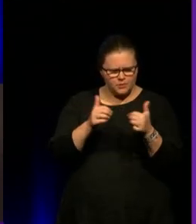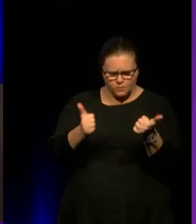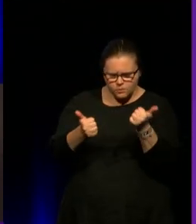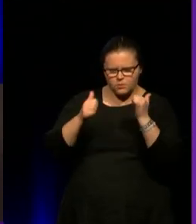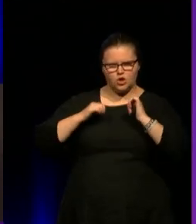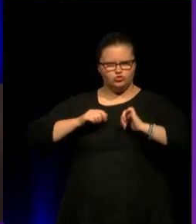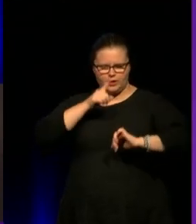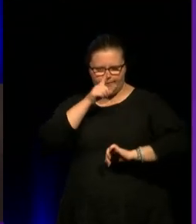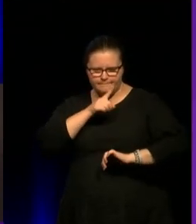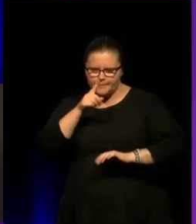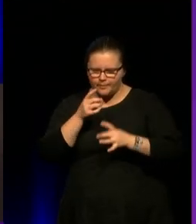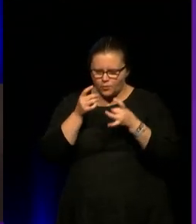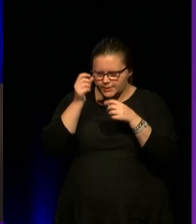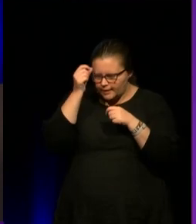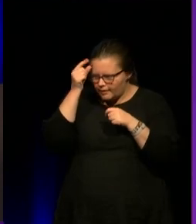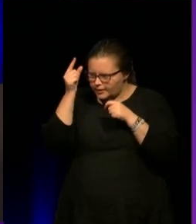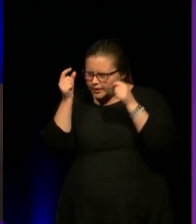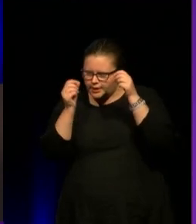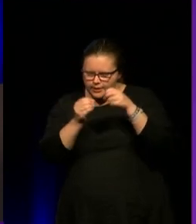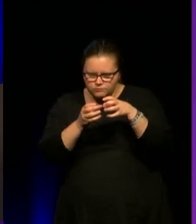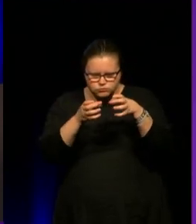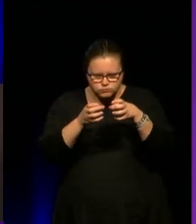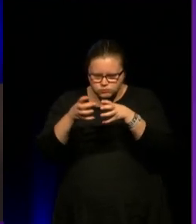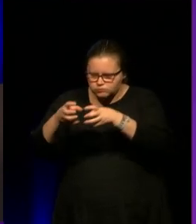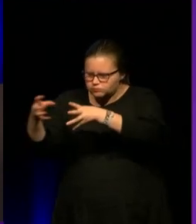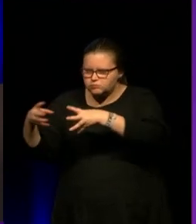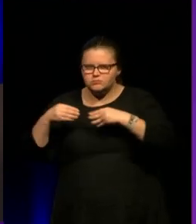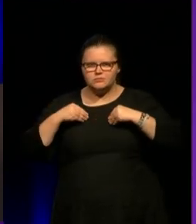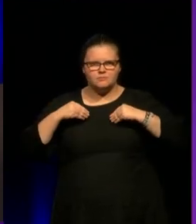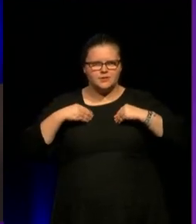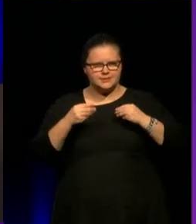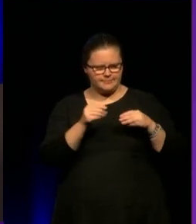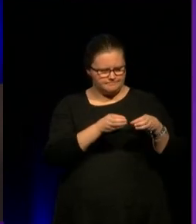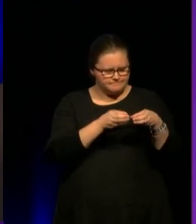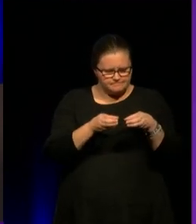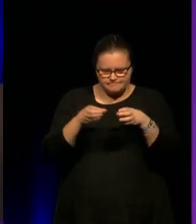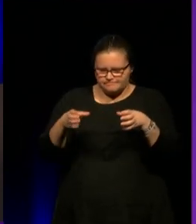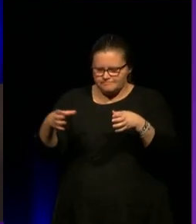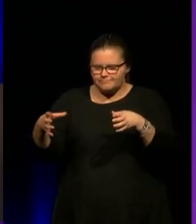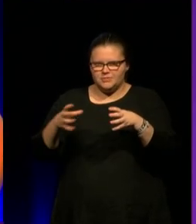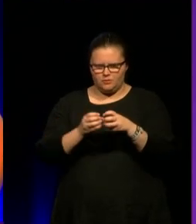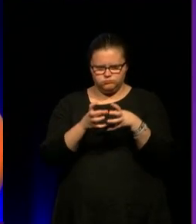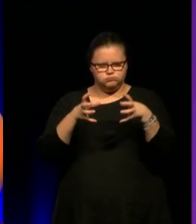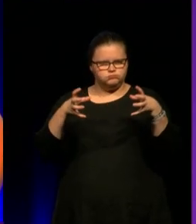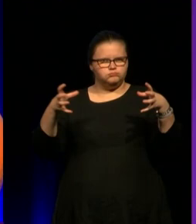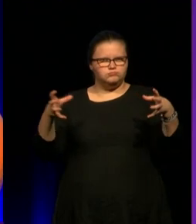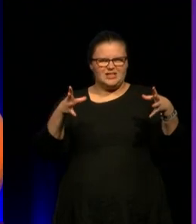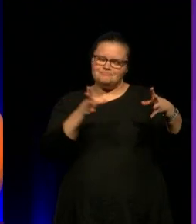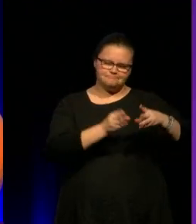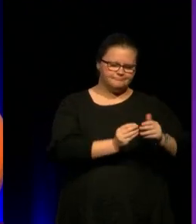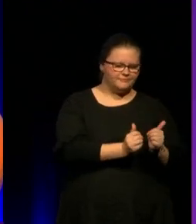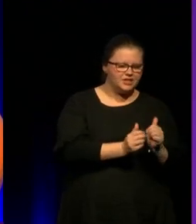ideas that would start small companies, and that some of those small companies would grow up, some of them wouldn't, but some of them would grow